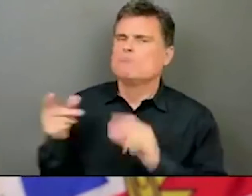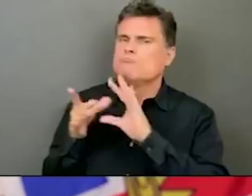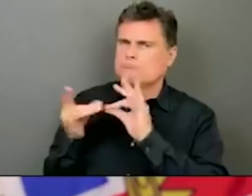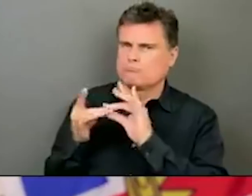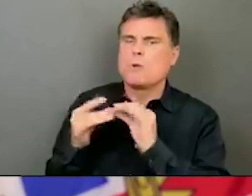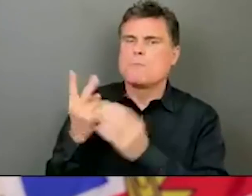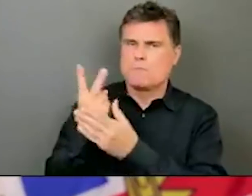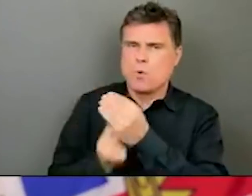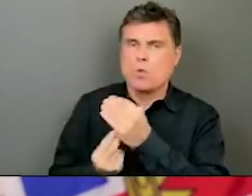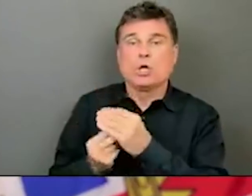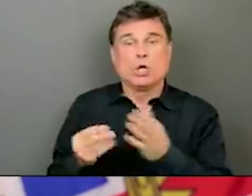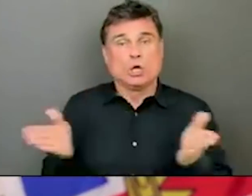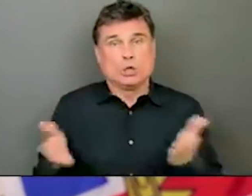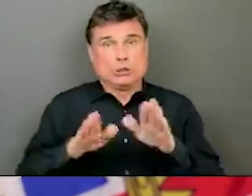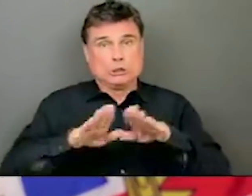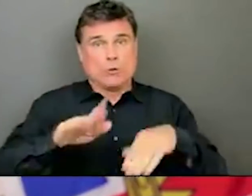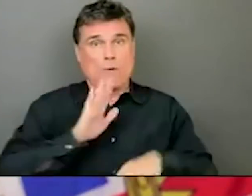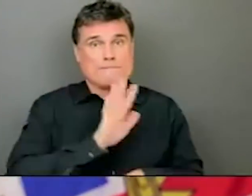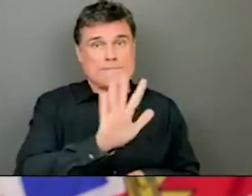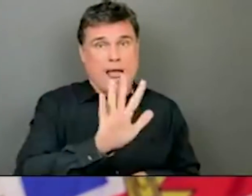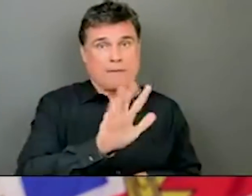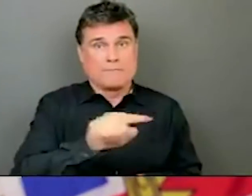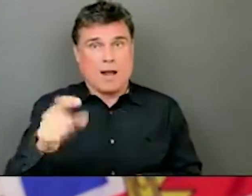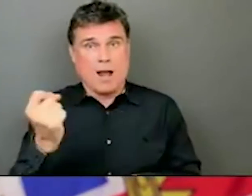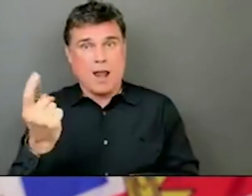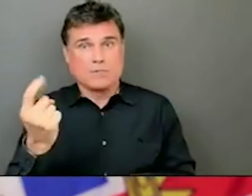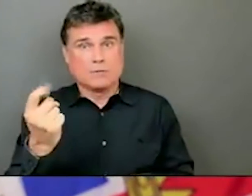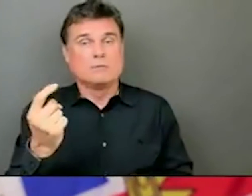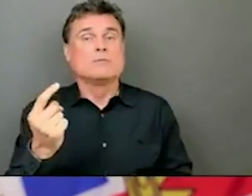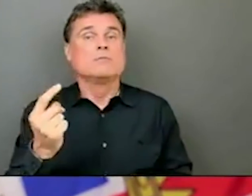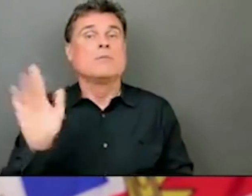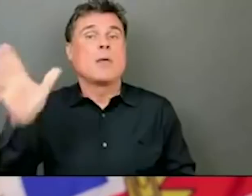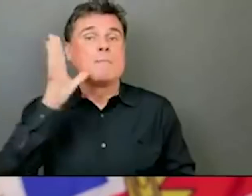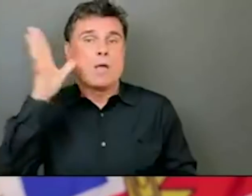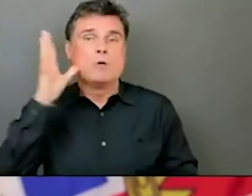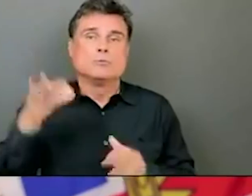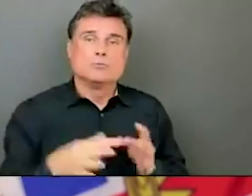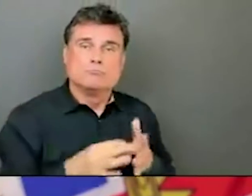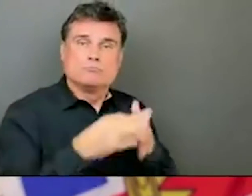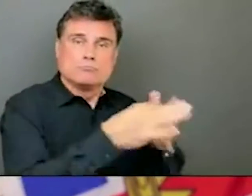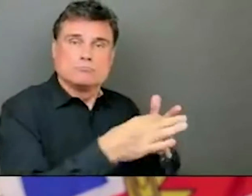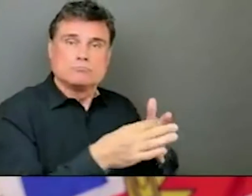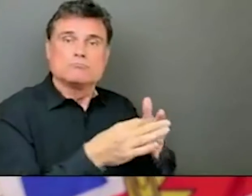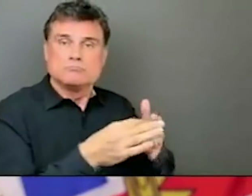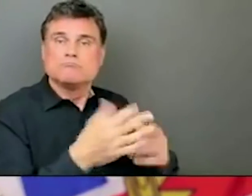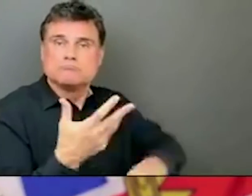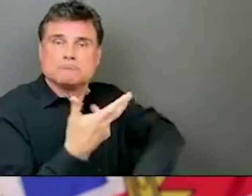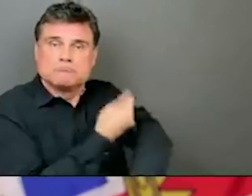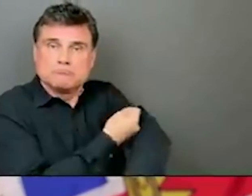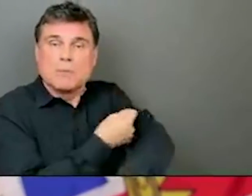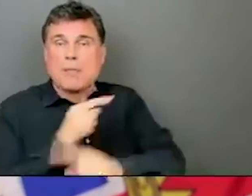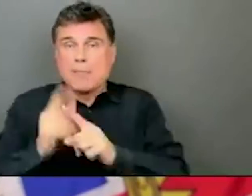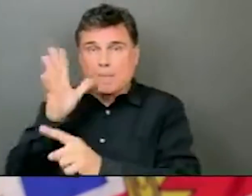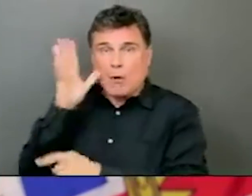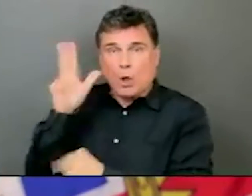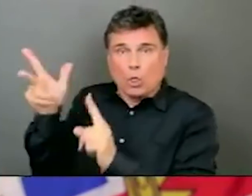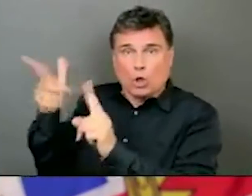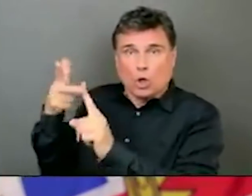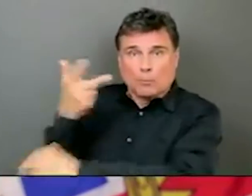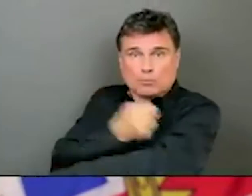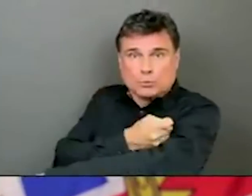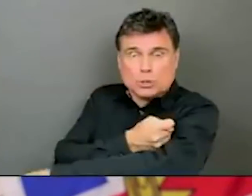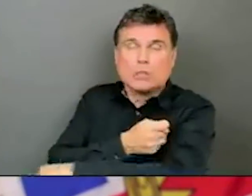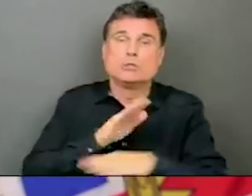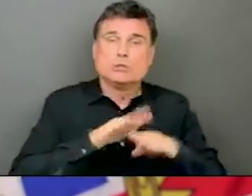mentioned about encouraging people, whether it's children 5 to 11, their parents to book them and get a vaccine, or on the booster